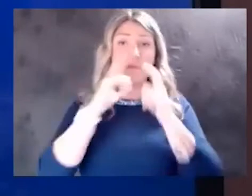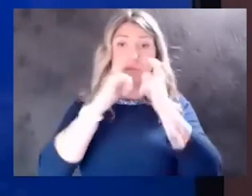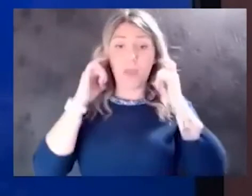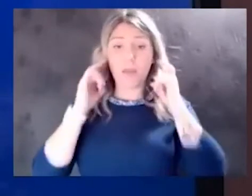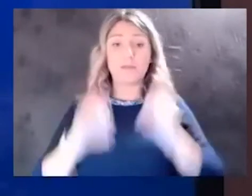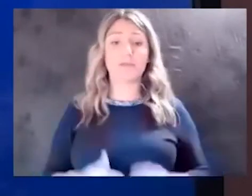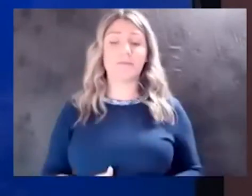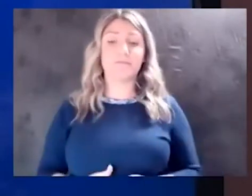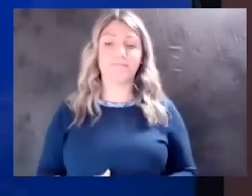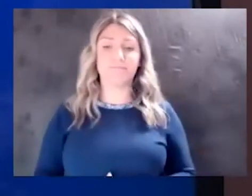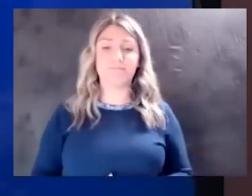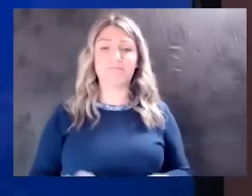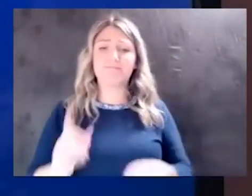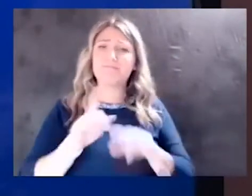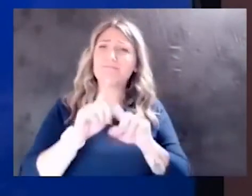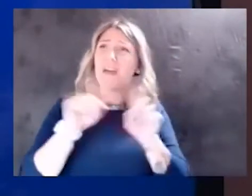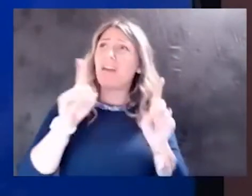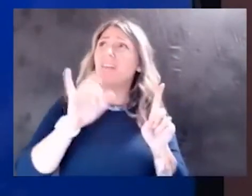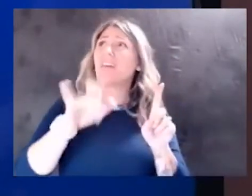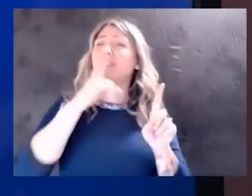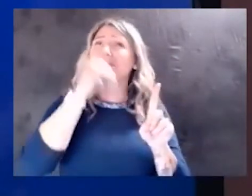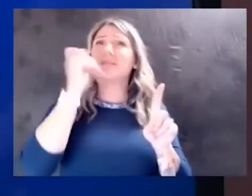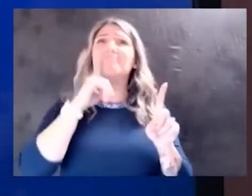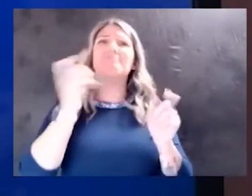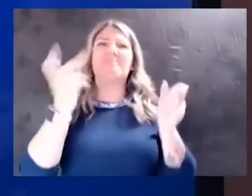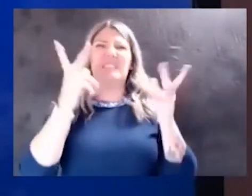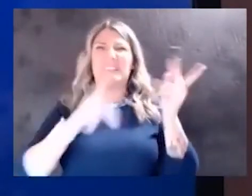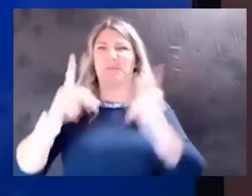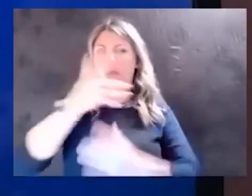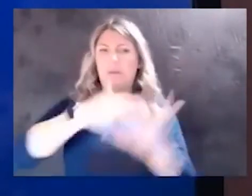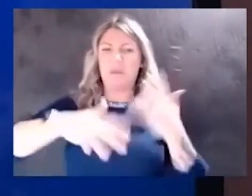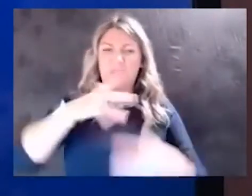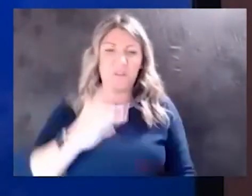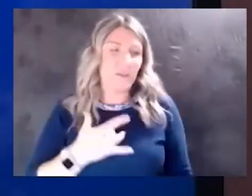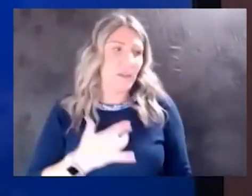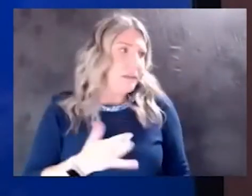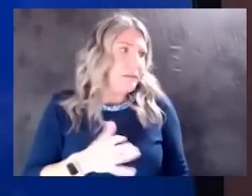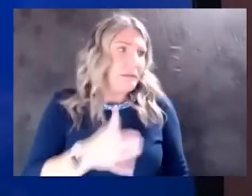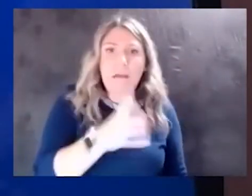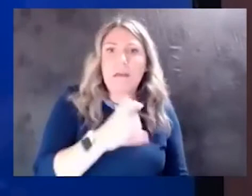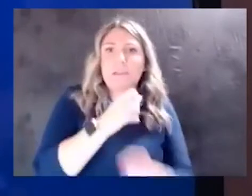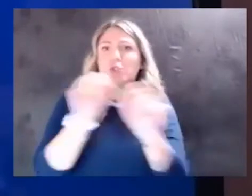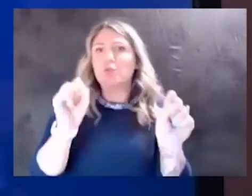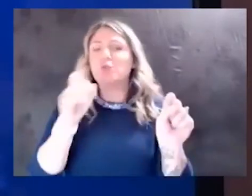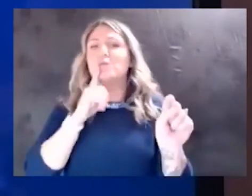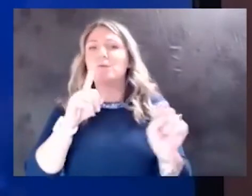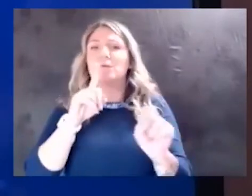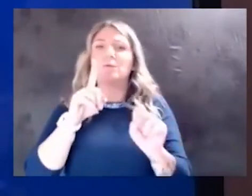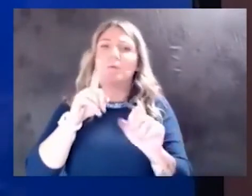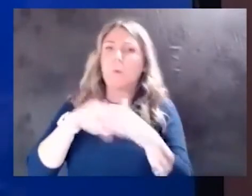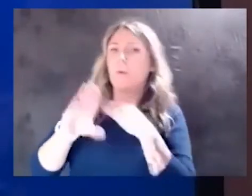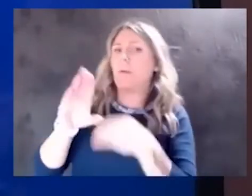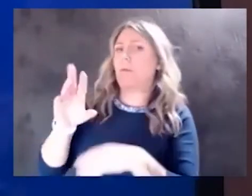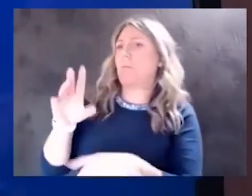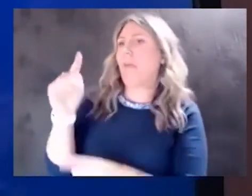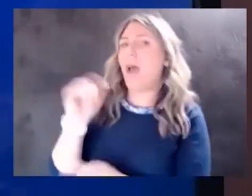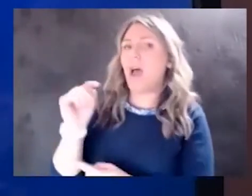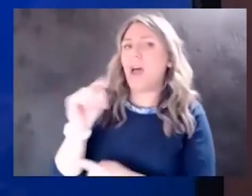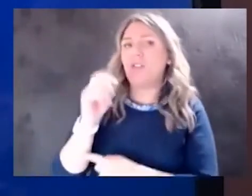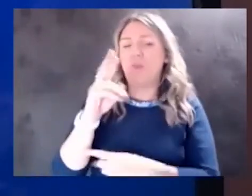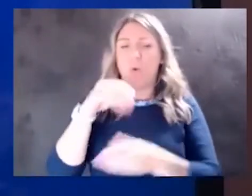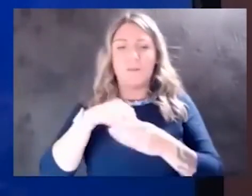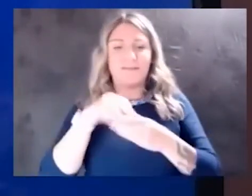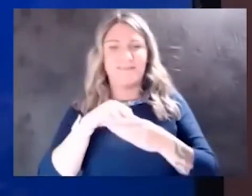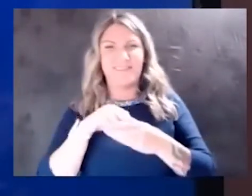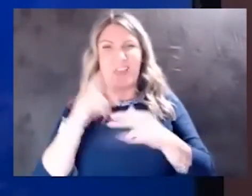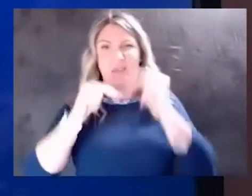because I went around a whole lot of people then, and it just made me feel a little less secure when I'm going into the restrooms or just being inside. So I